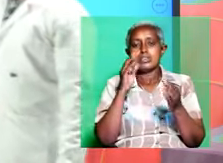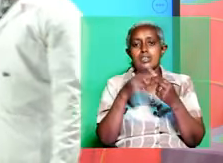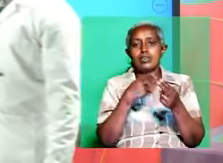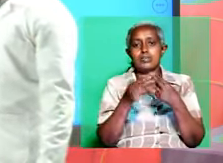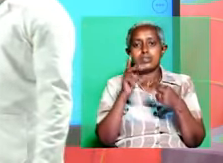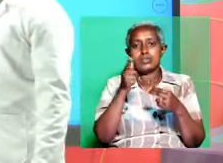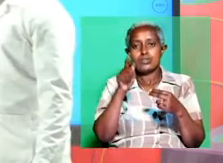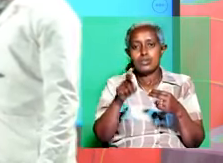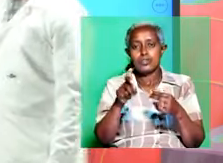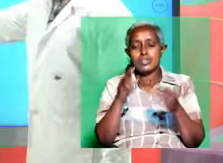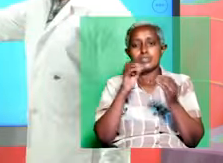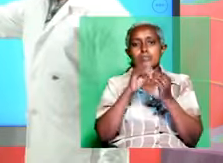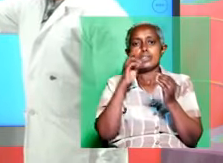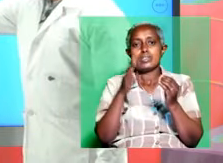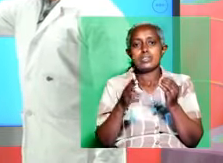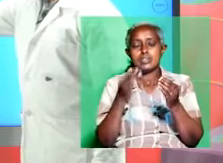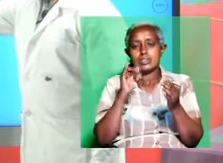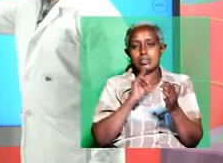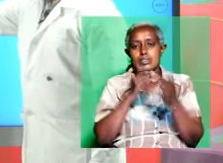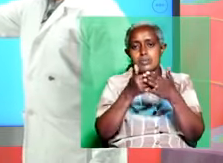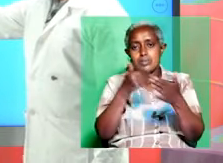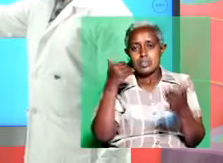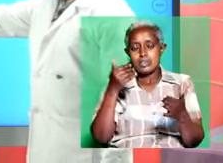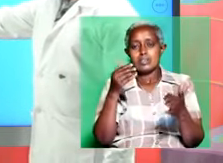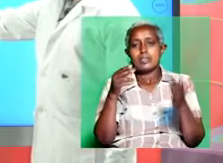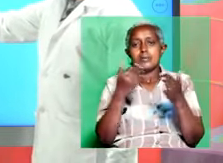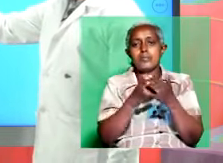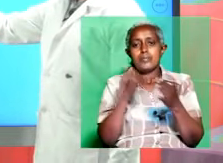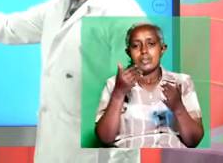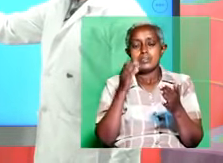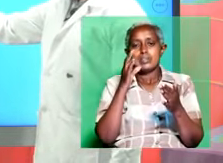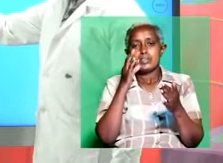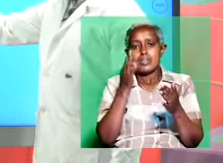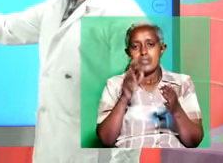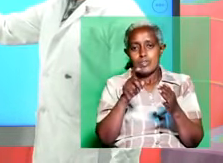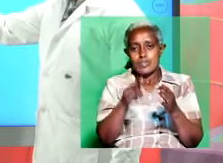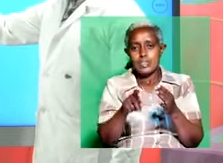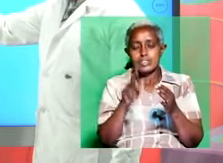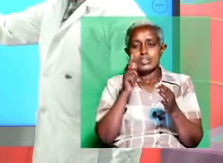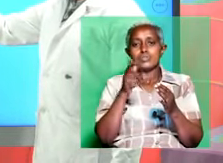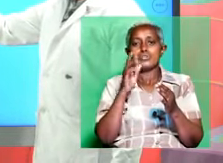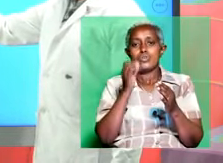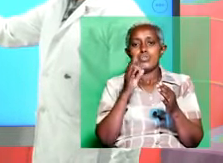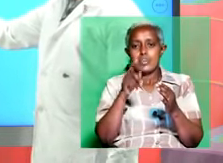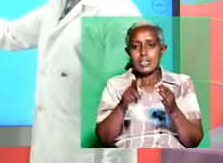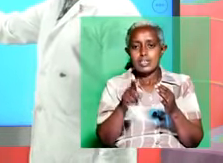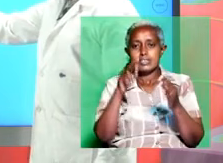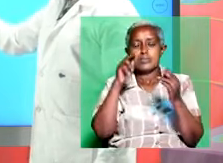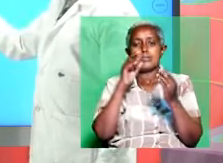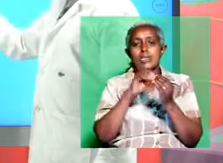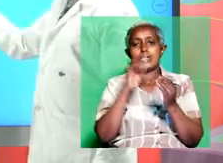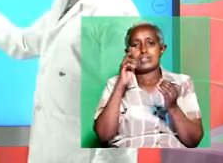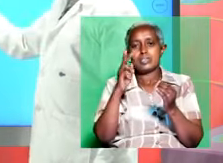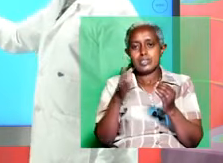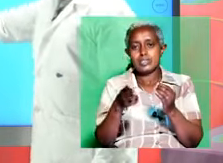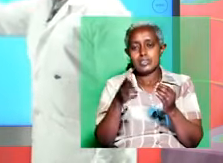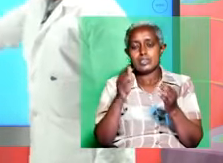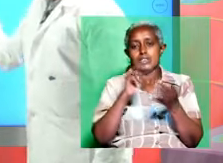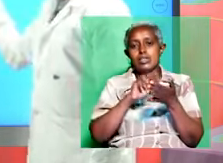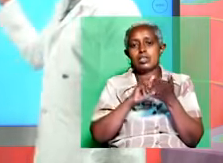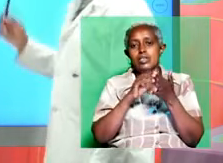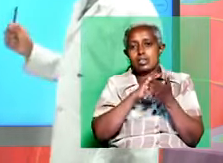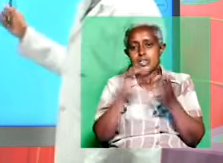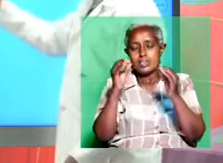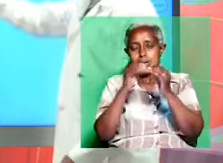x plus h is here. I subtract this one minus f of x g of x plus h and add